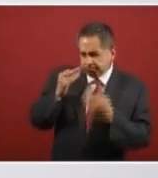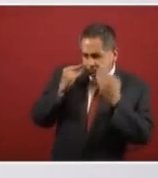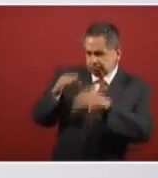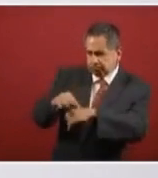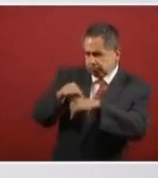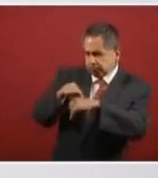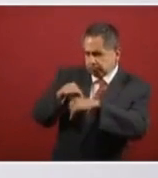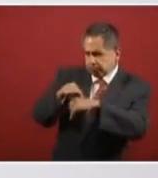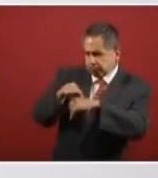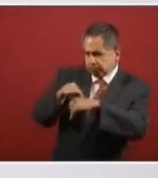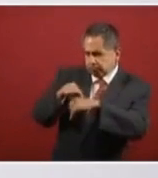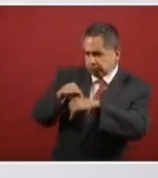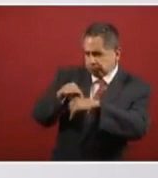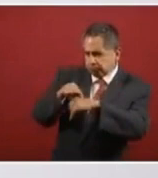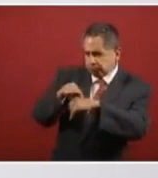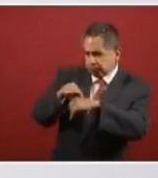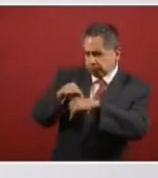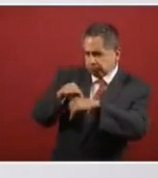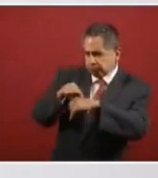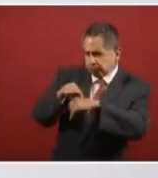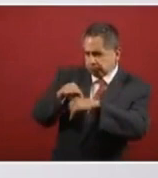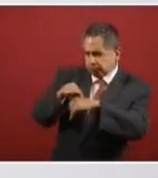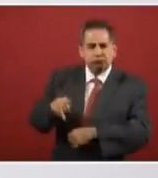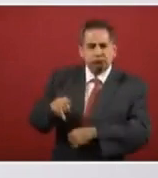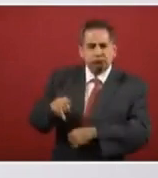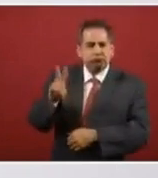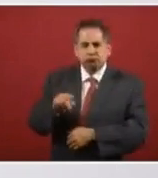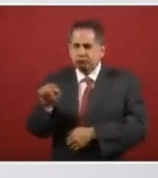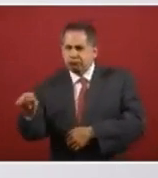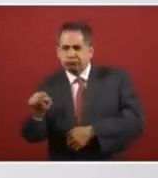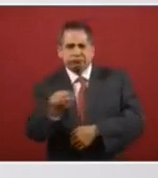in practice